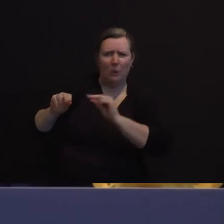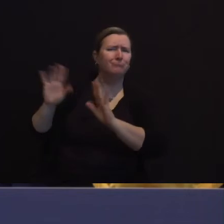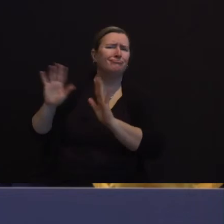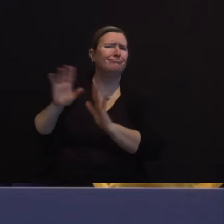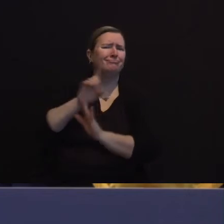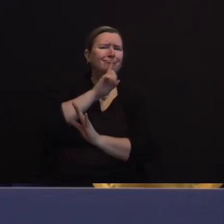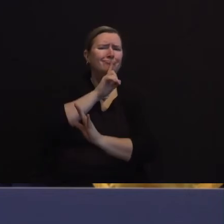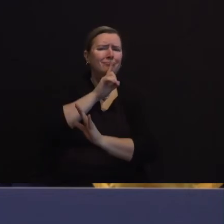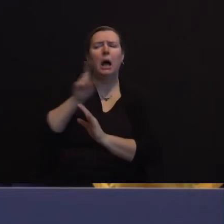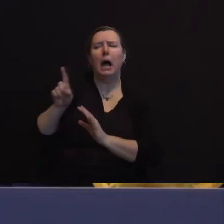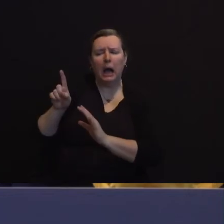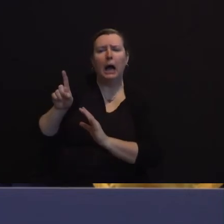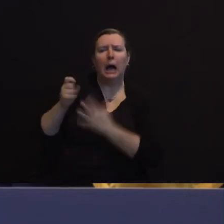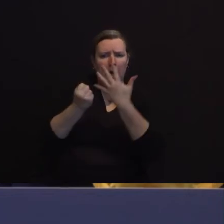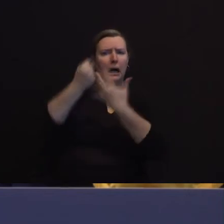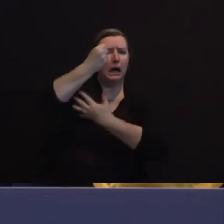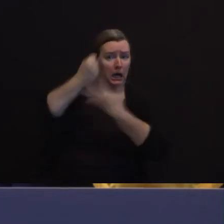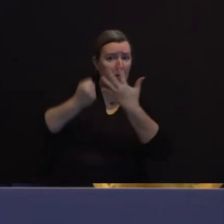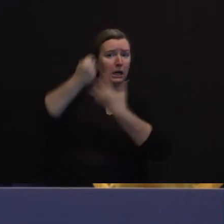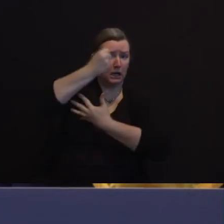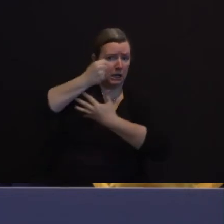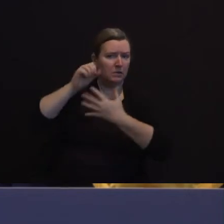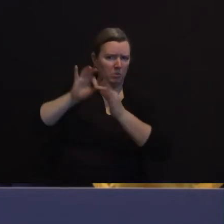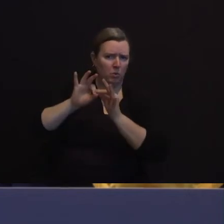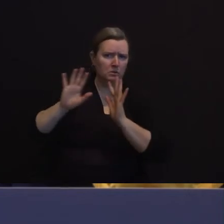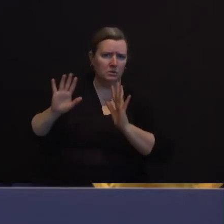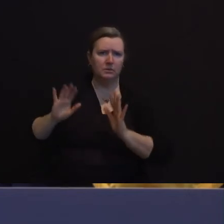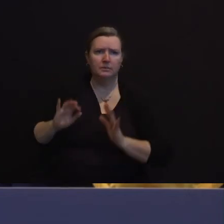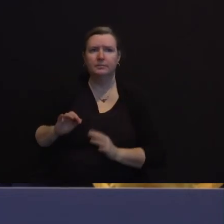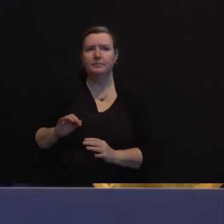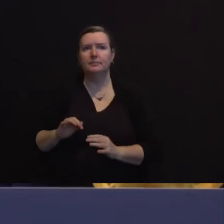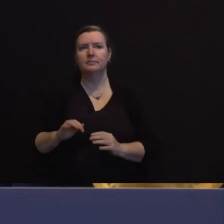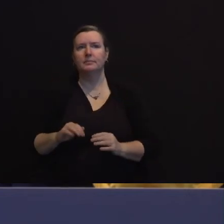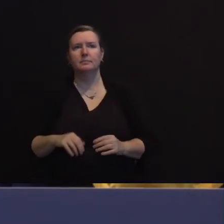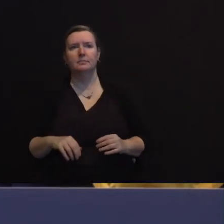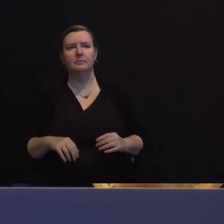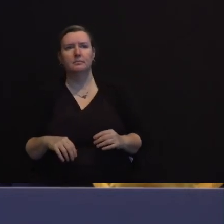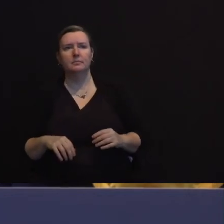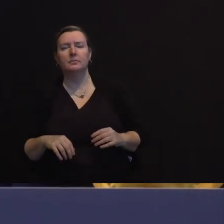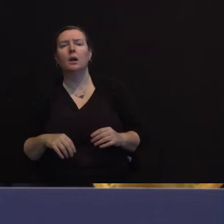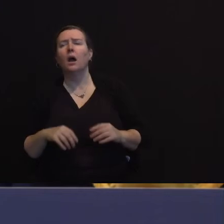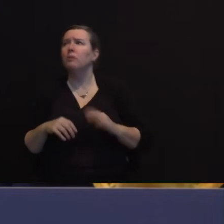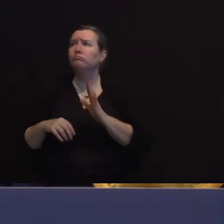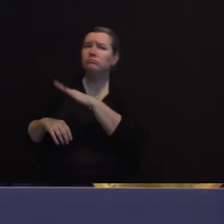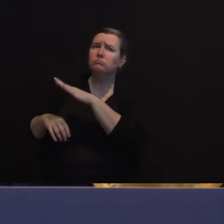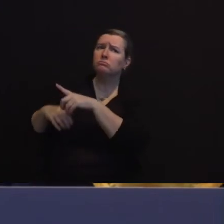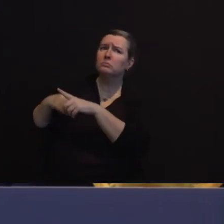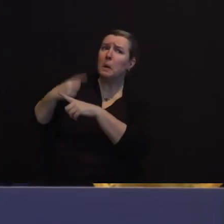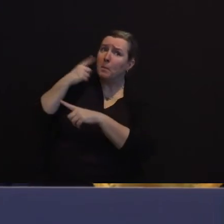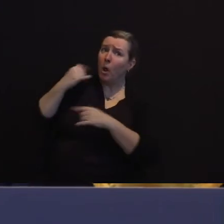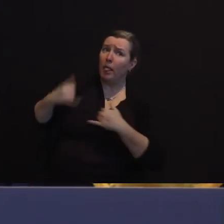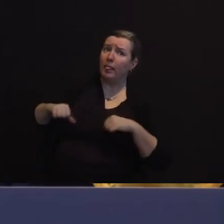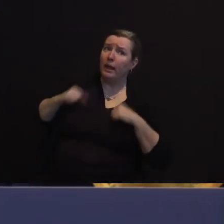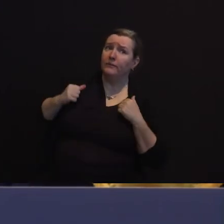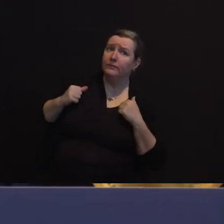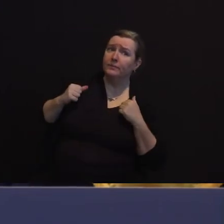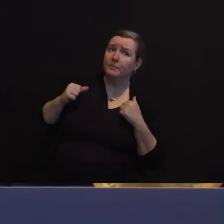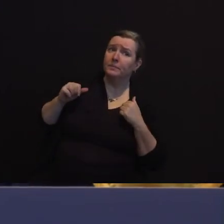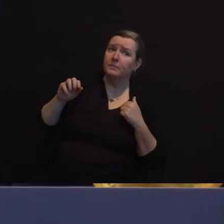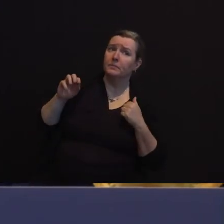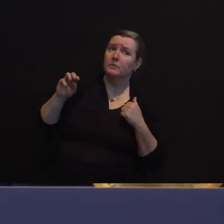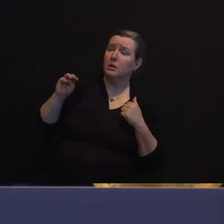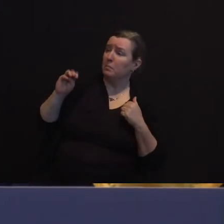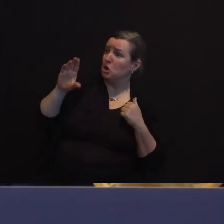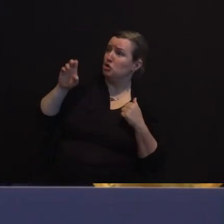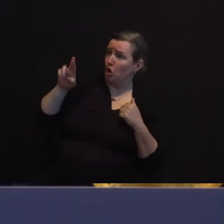Yeah, if somebody makes an appointment, for instance, if they live in, for whatever reason, Mercer County, they make an appointment at a place in Burlington